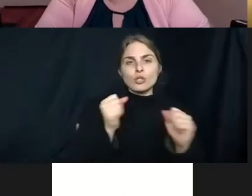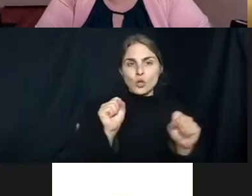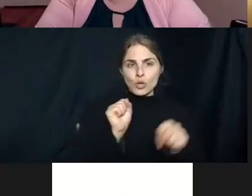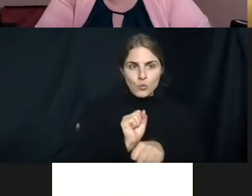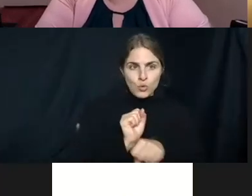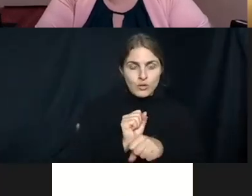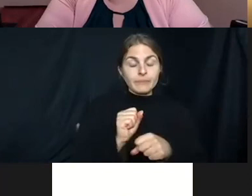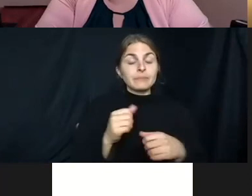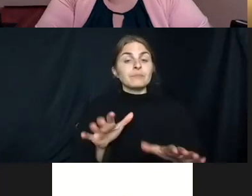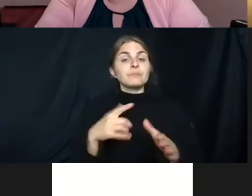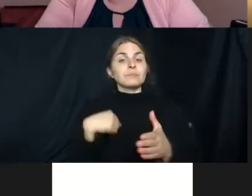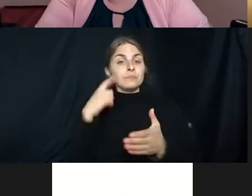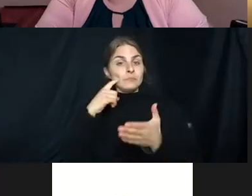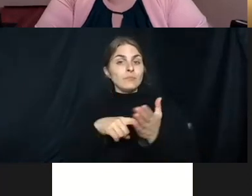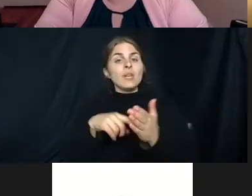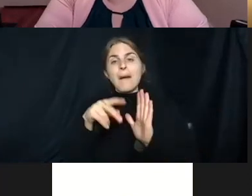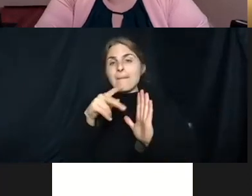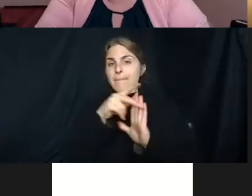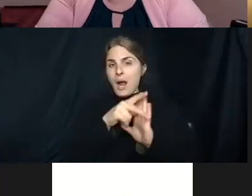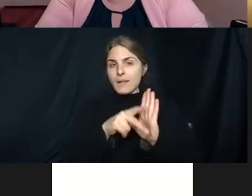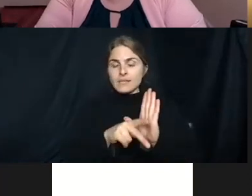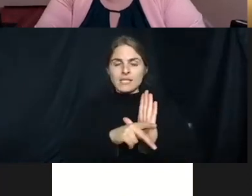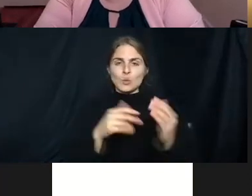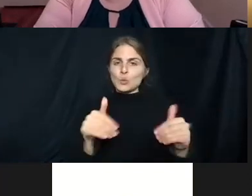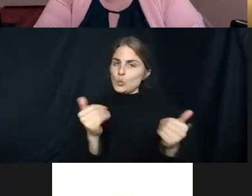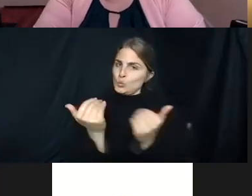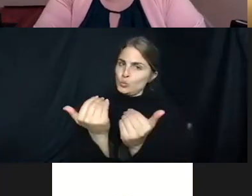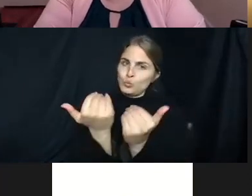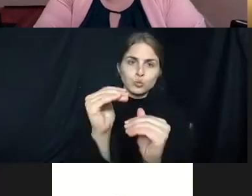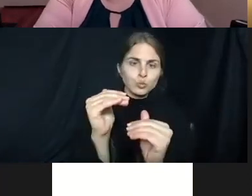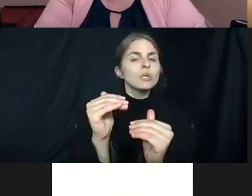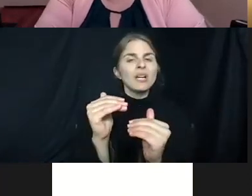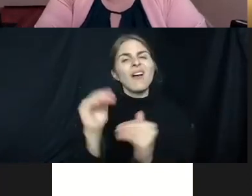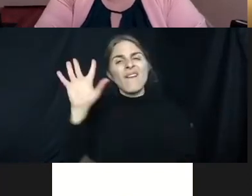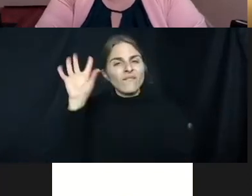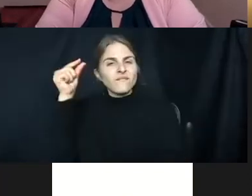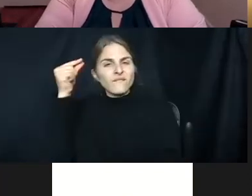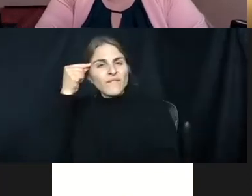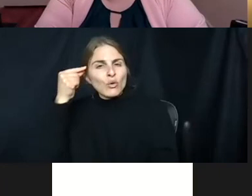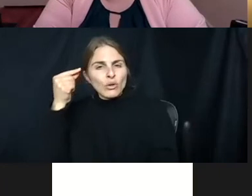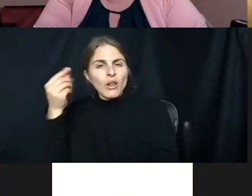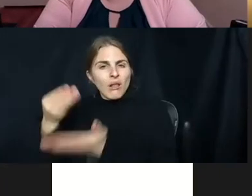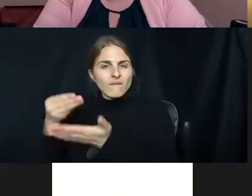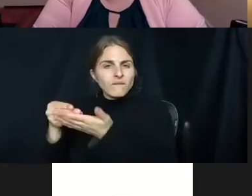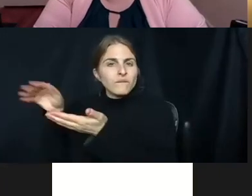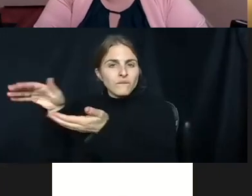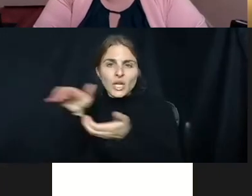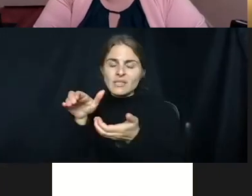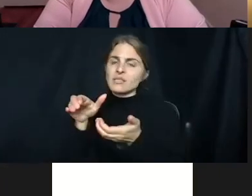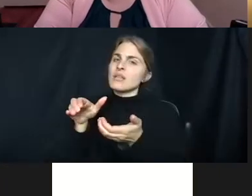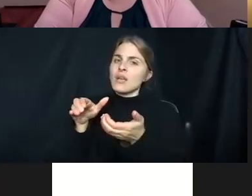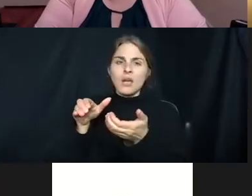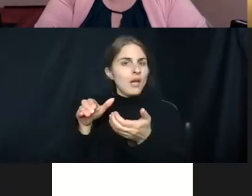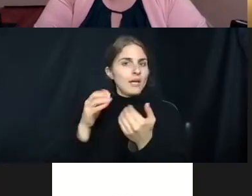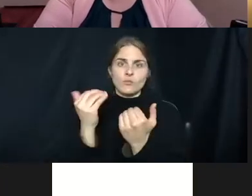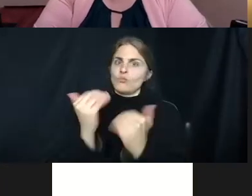is that policy is incredibly restrictive if you're working under specifically federal funds, and research is also